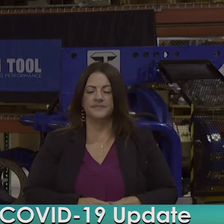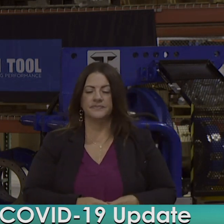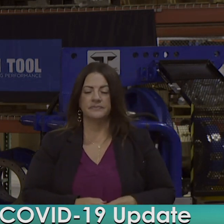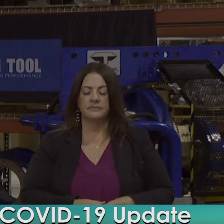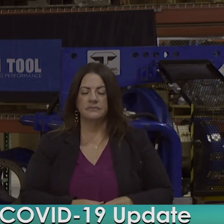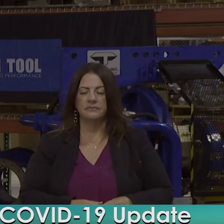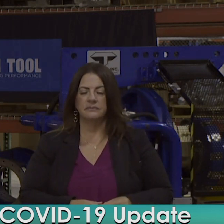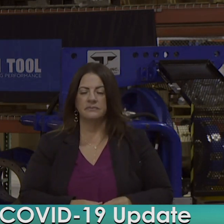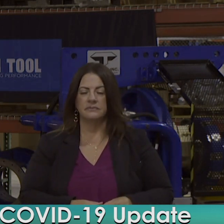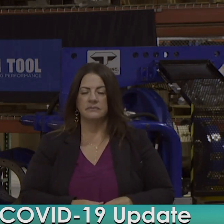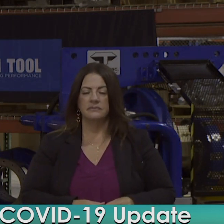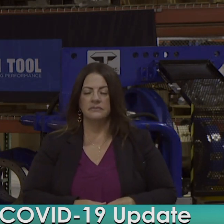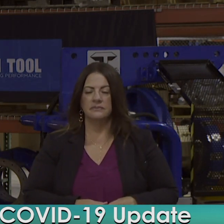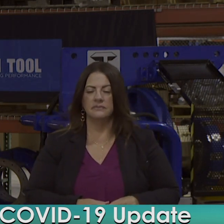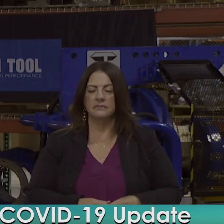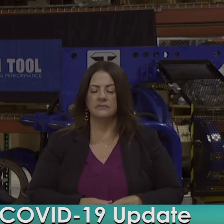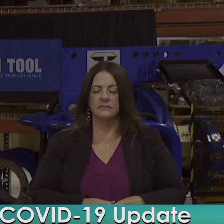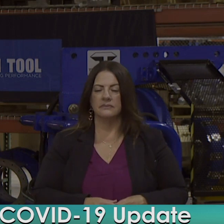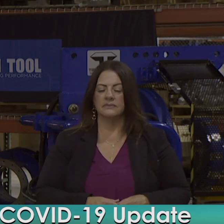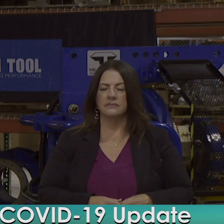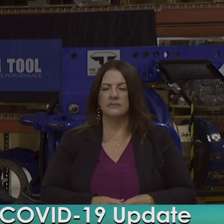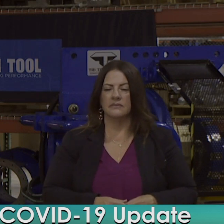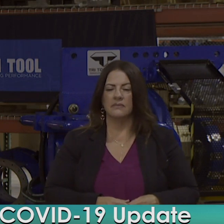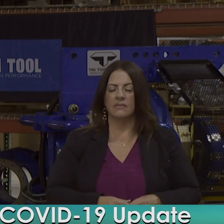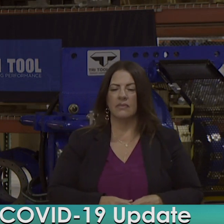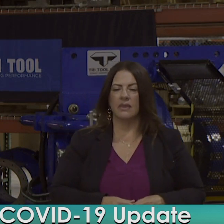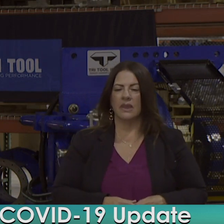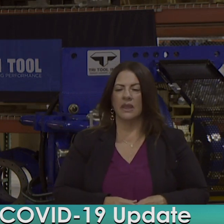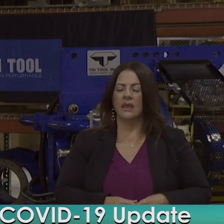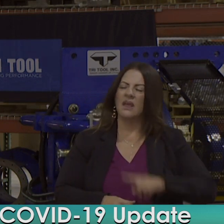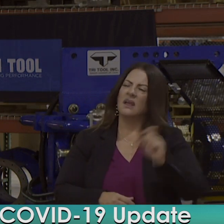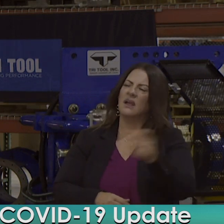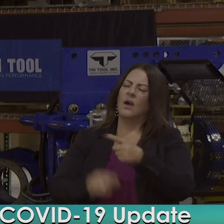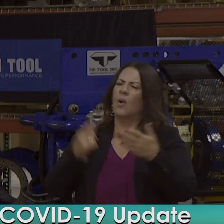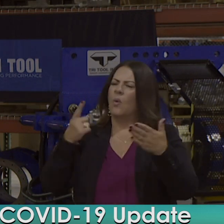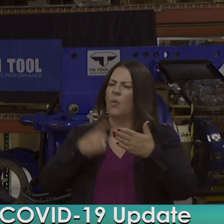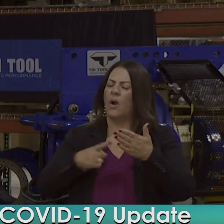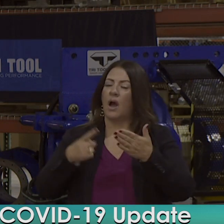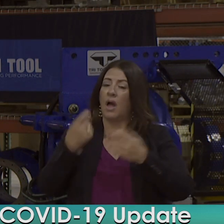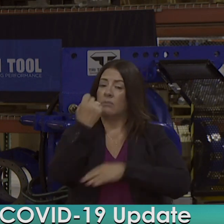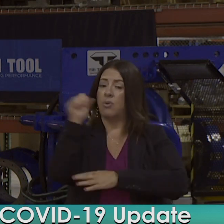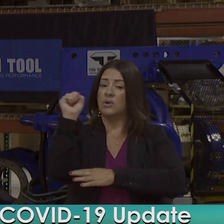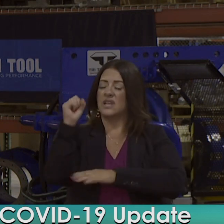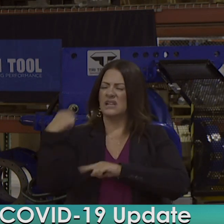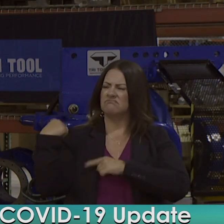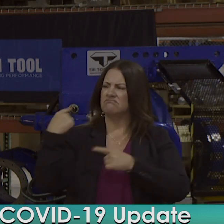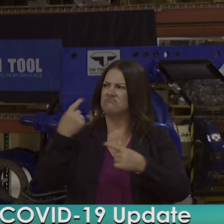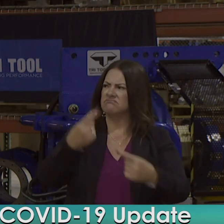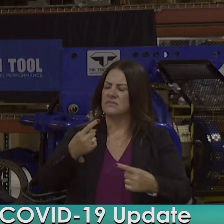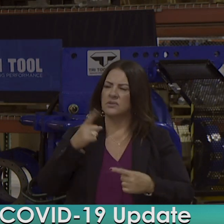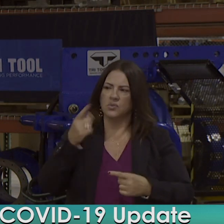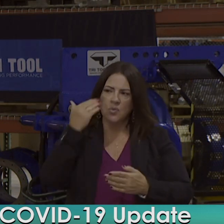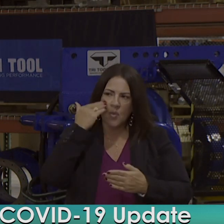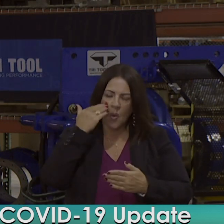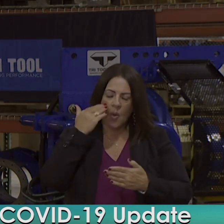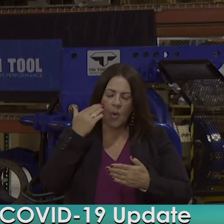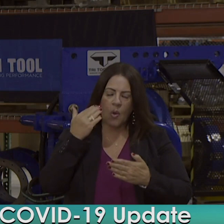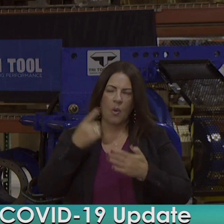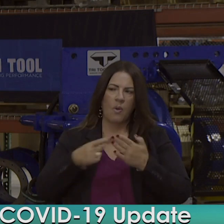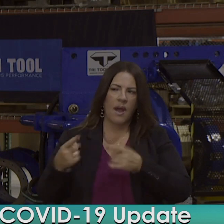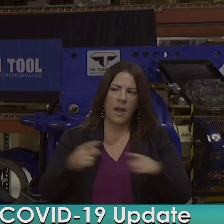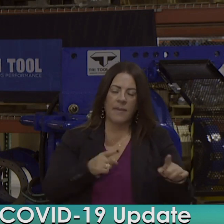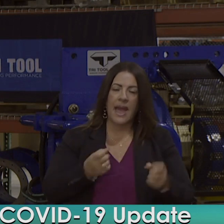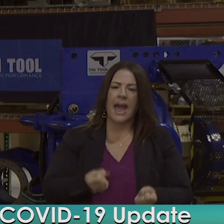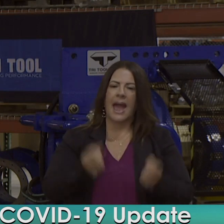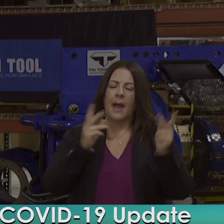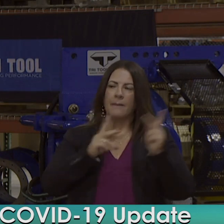know what we're finding out about the data from the protests over the last few weeks. Do we know at this point how many